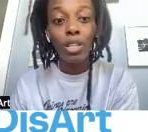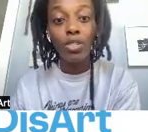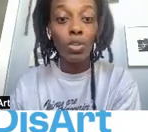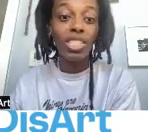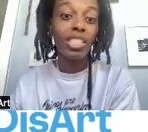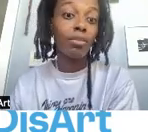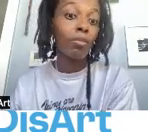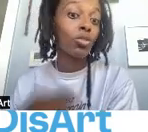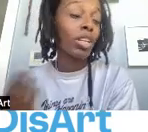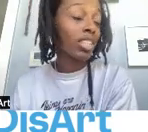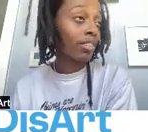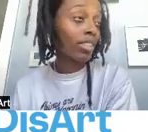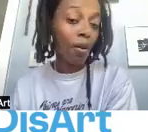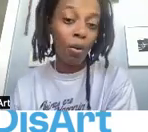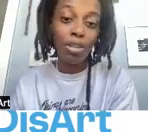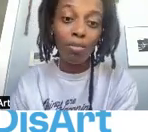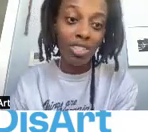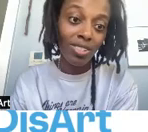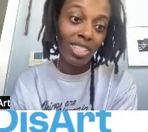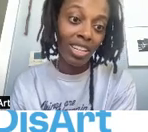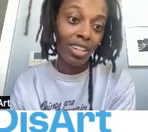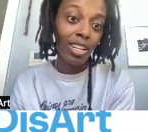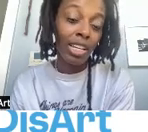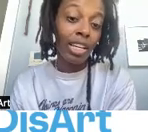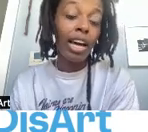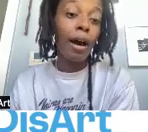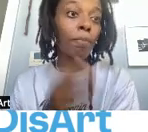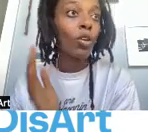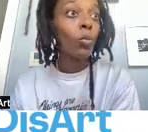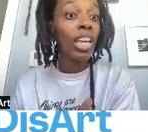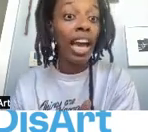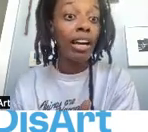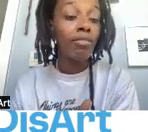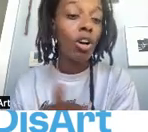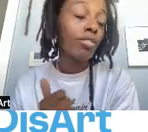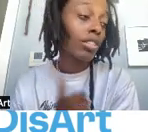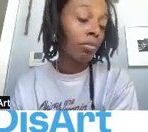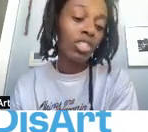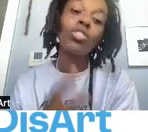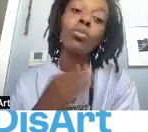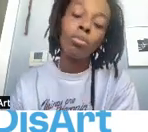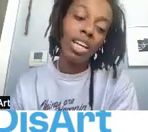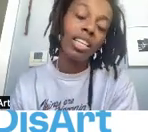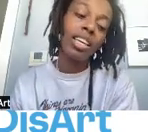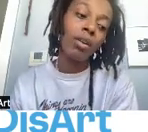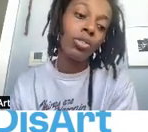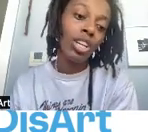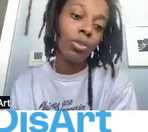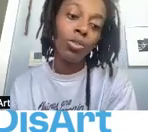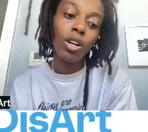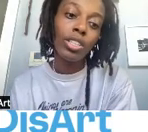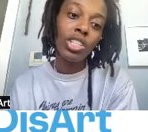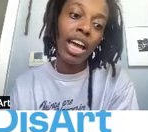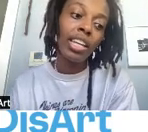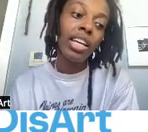Standard, as well as Wednesday, September 27th at 1 p.m. Eastern Standard. We have all of this information on the website that I will